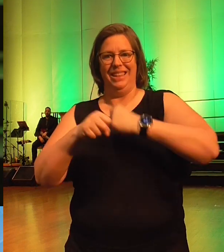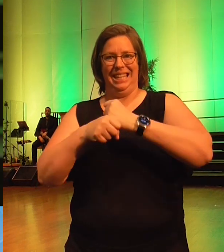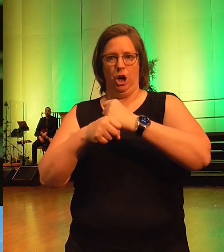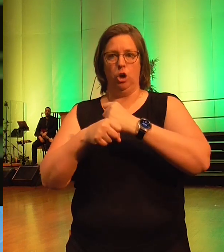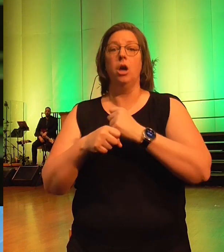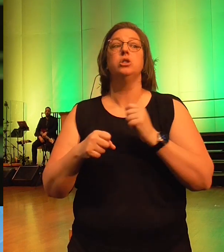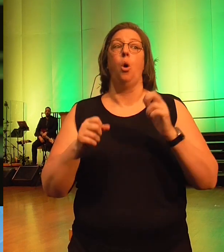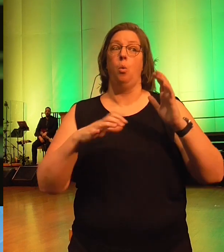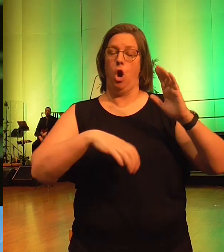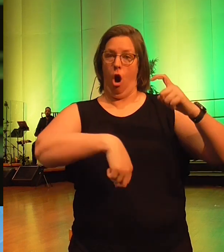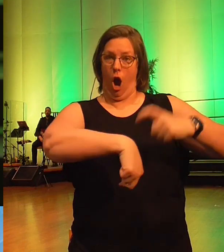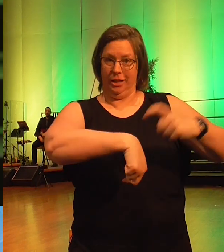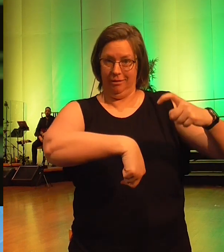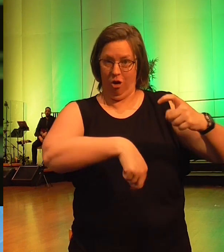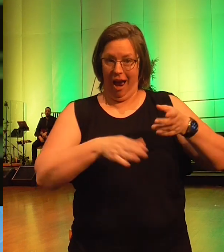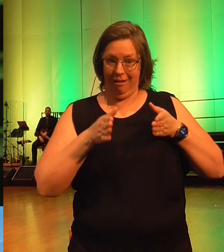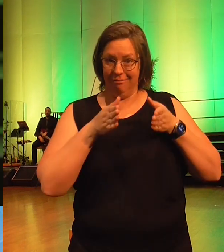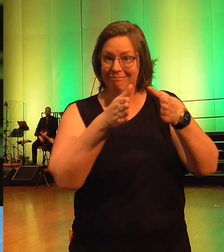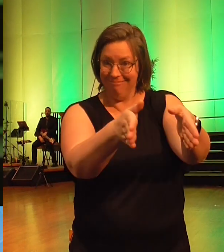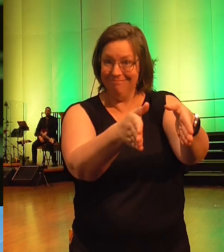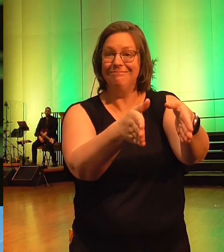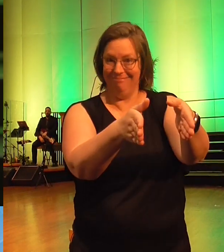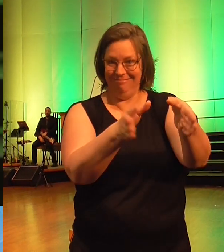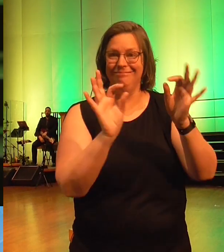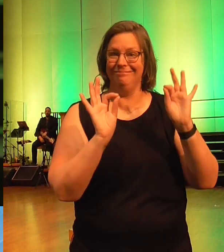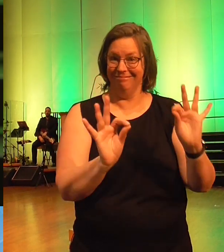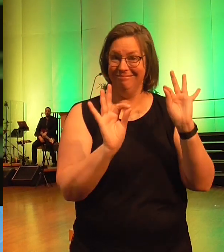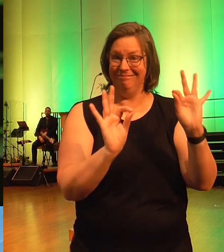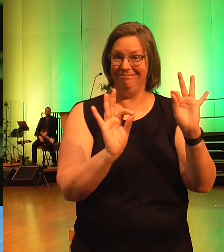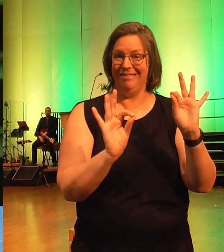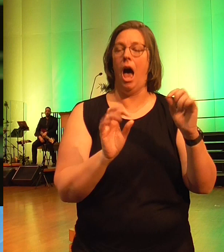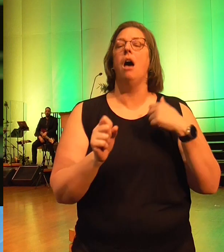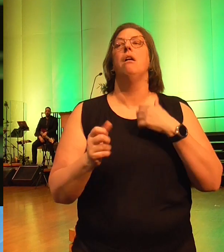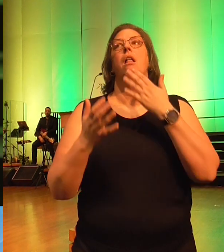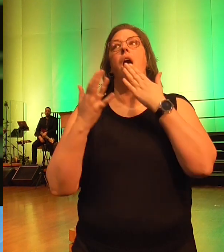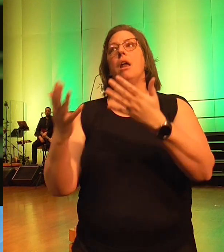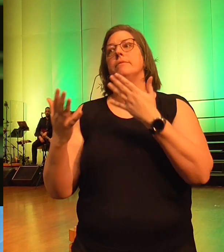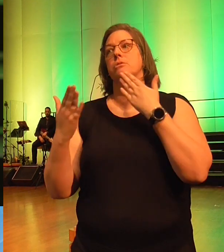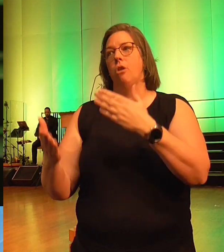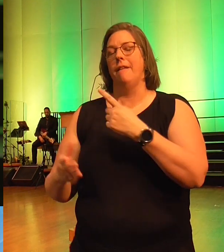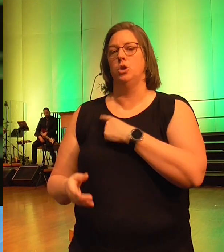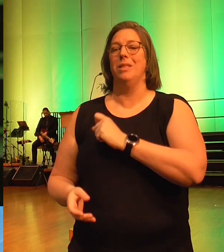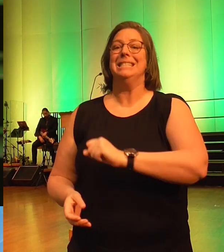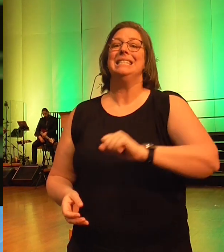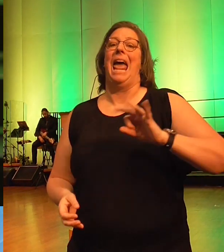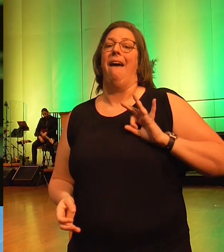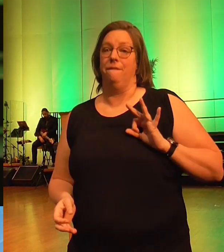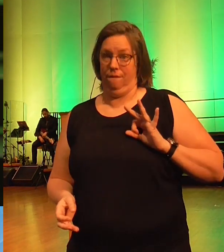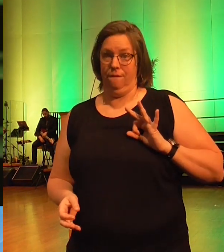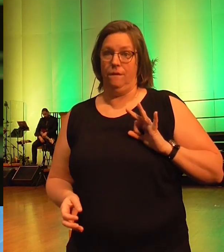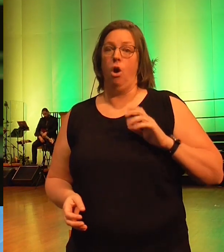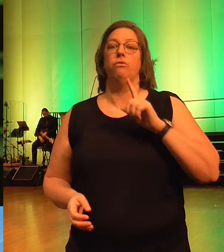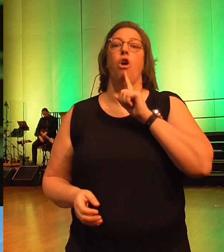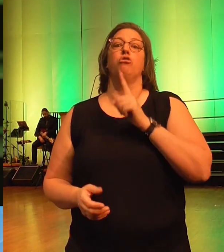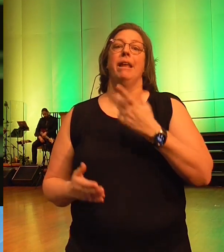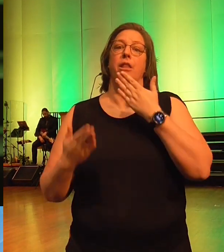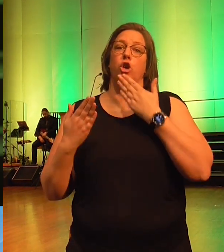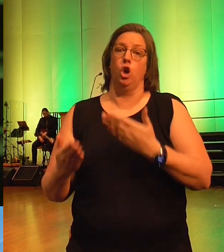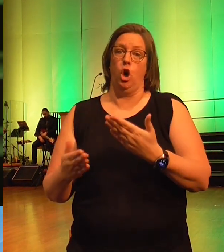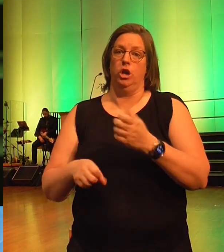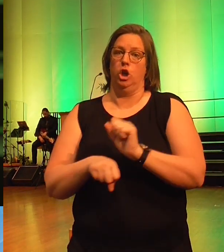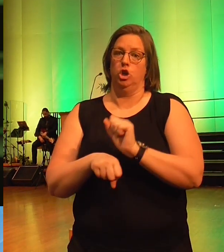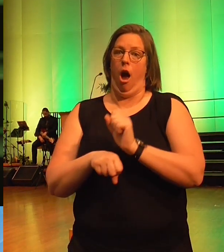concerned, and much gratitude to our staff for a real good job of expense